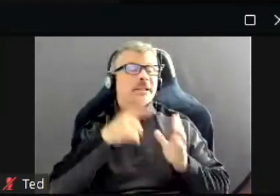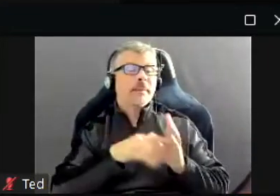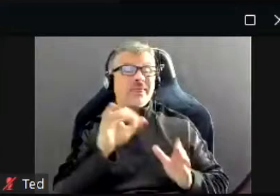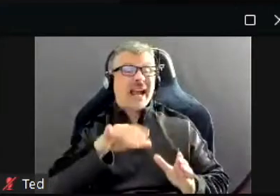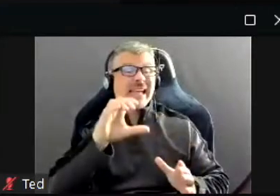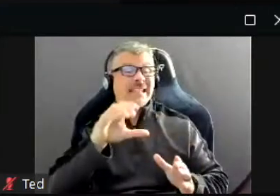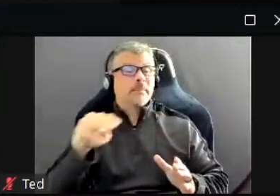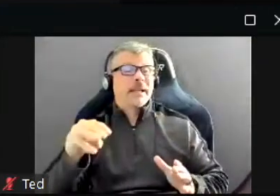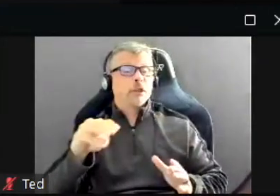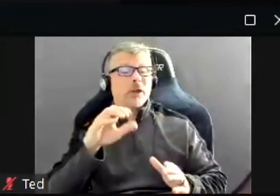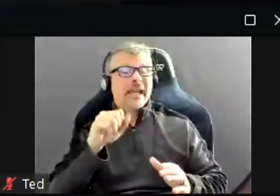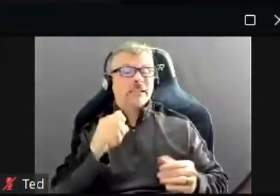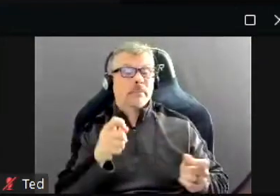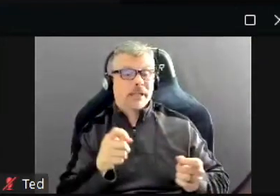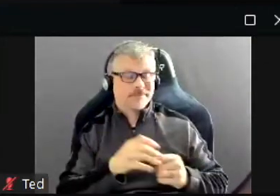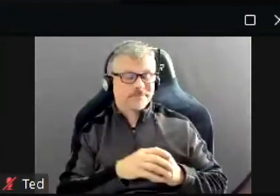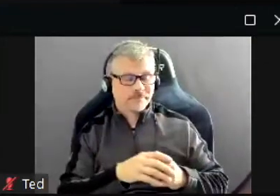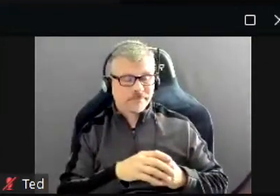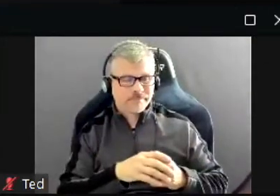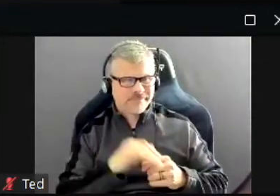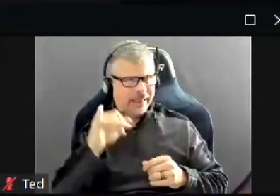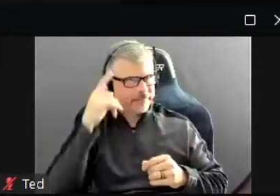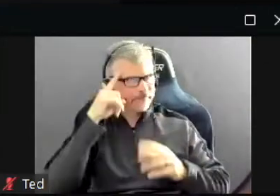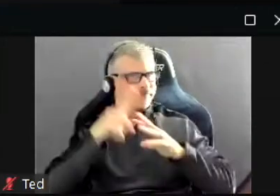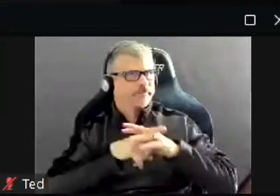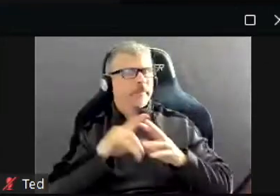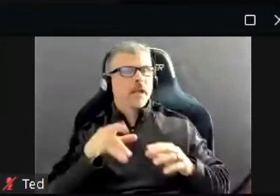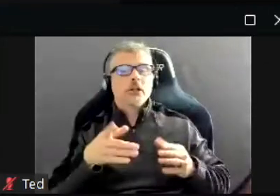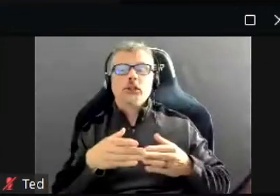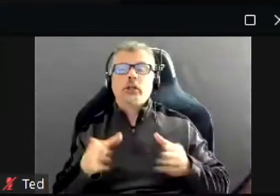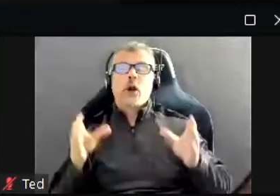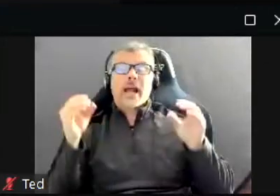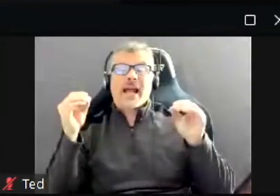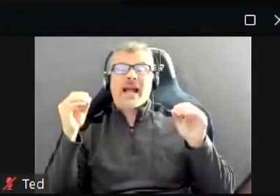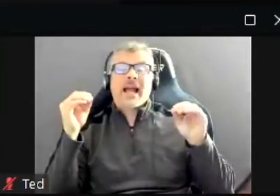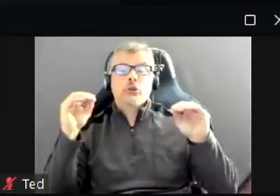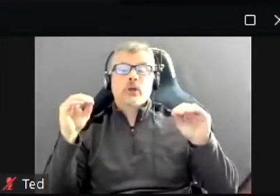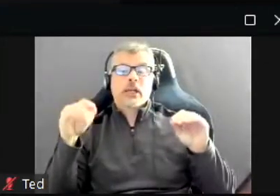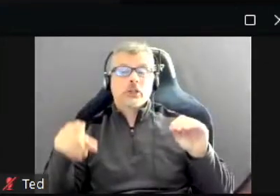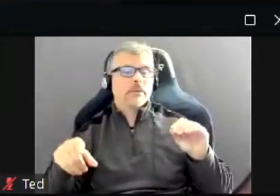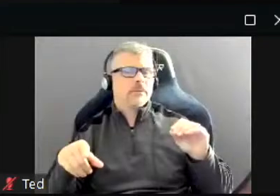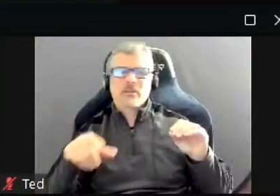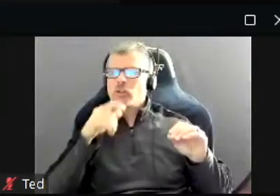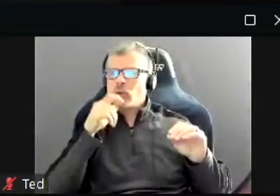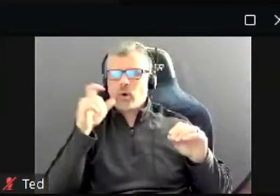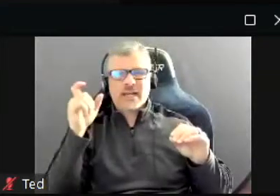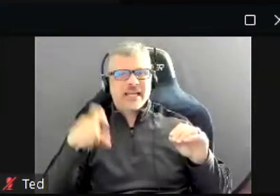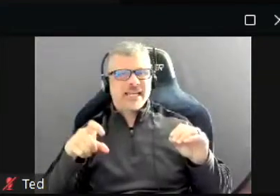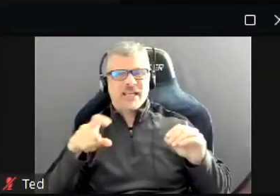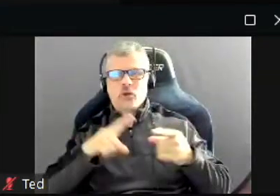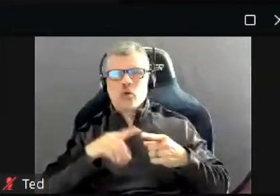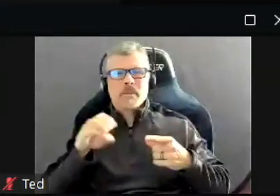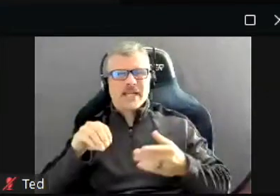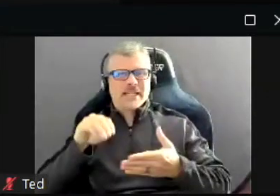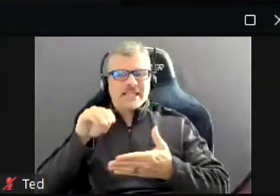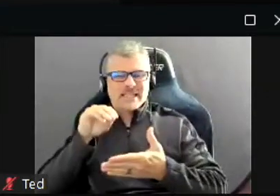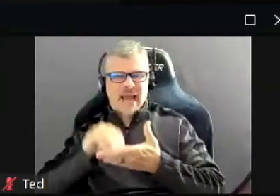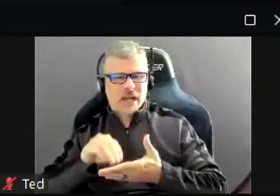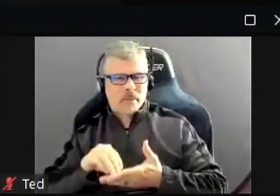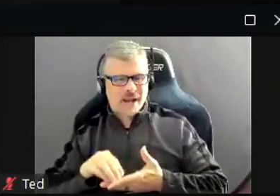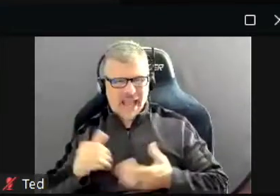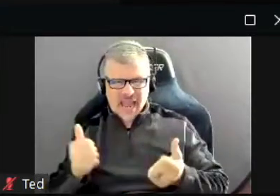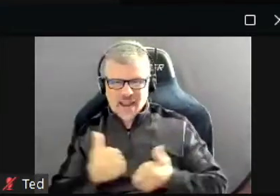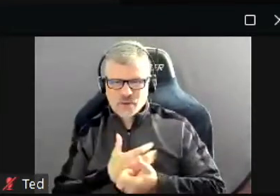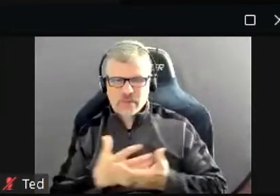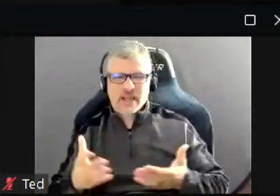made me think about this. The general education teachers, I don't think need to be documenting all of these things. The paperwork